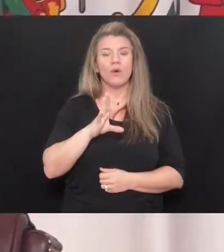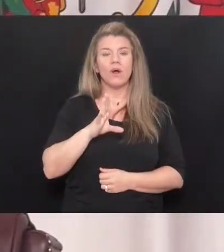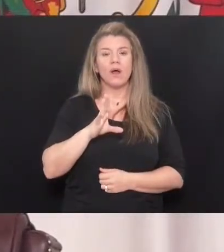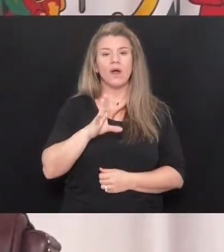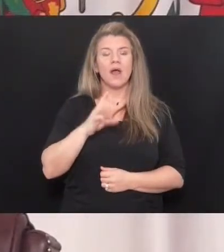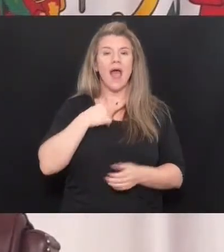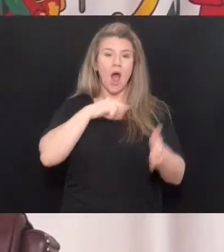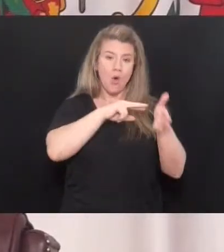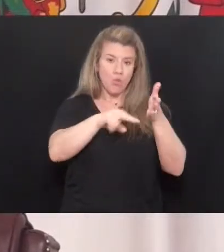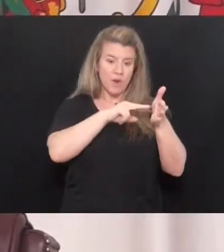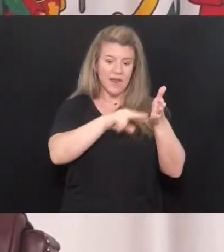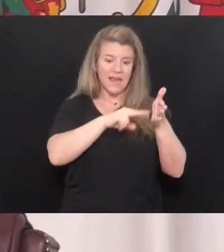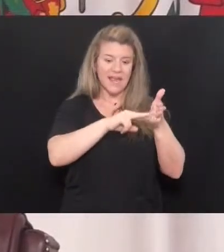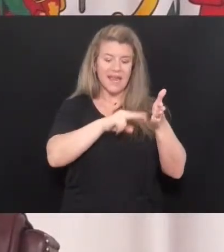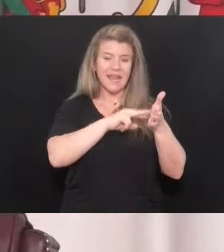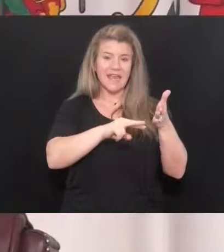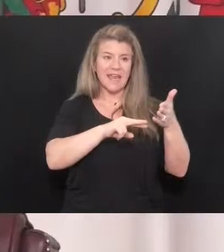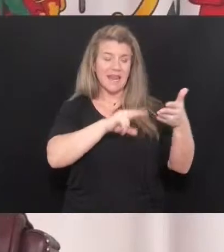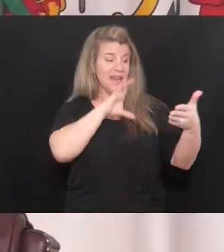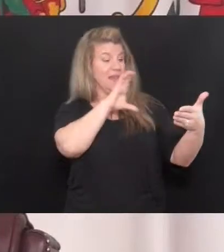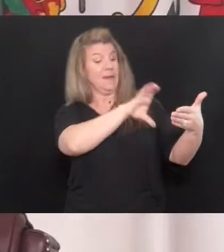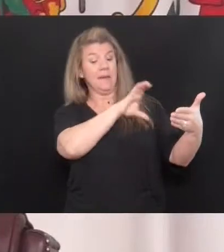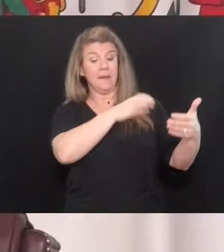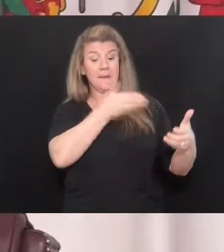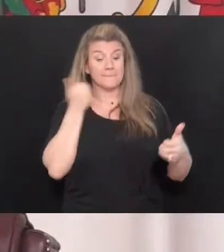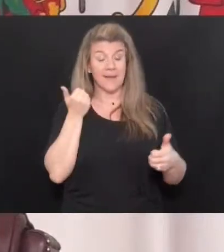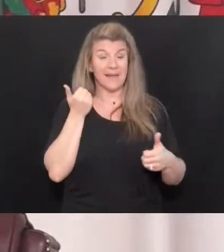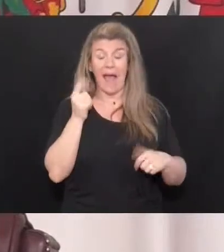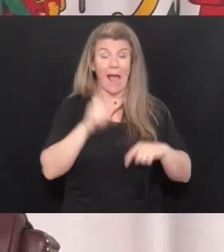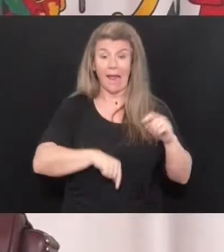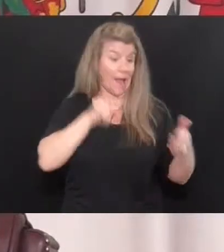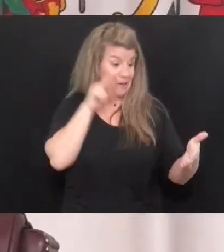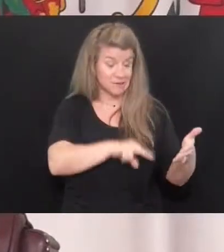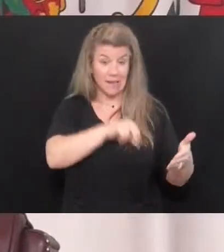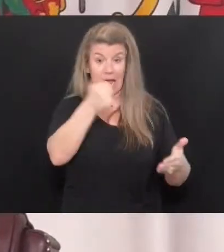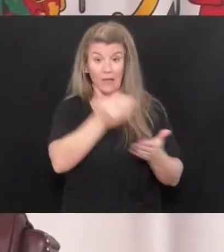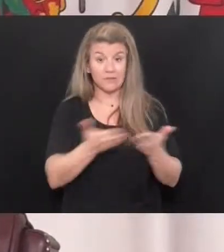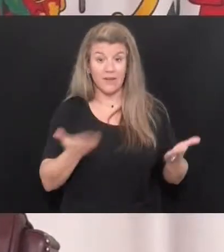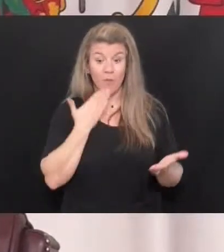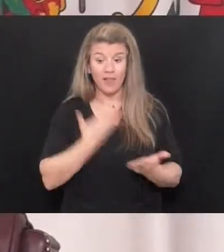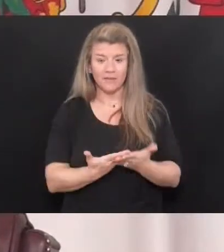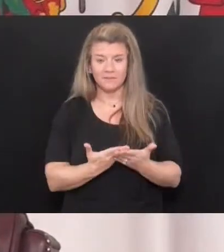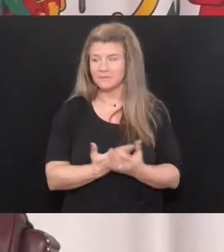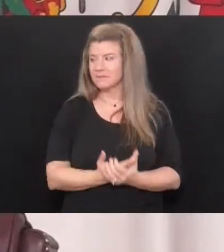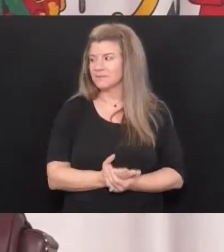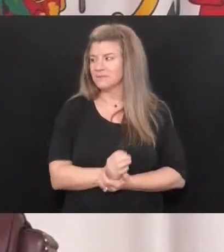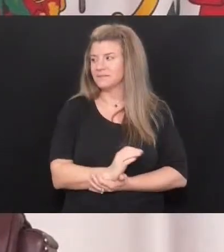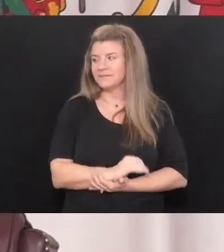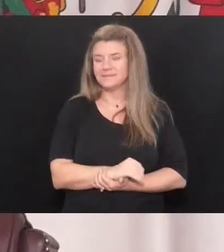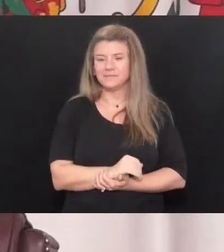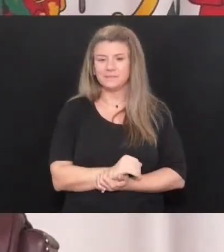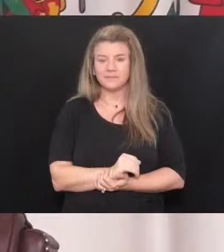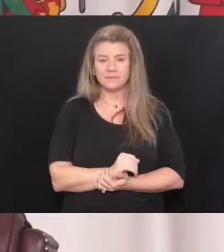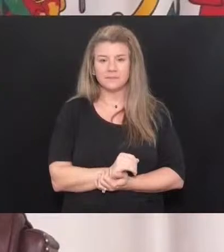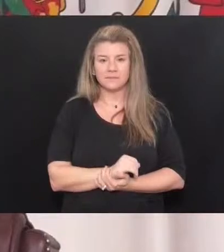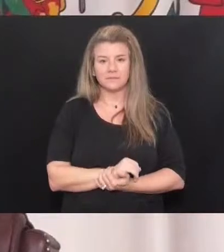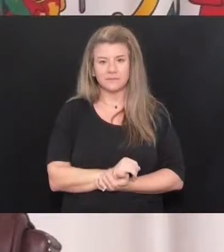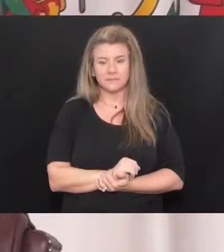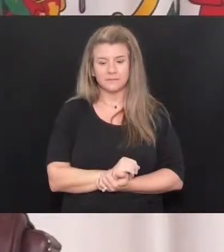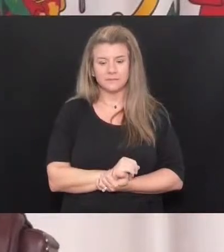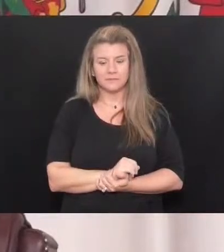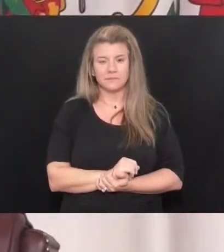I'll read the big stuff on it as best I can because I can't see the other stuff very well, but Kermit, here we